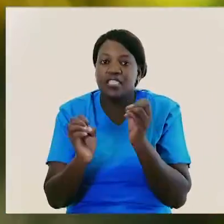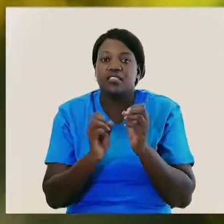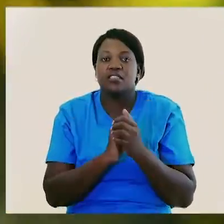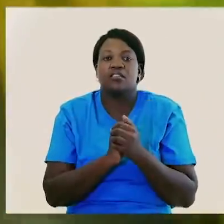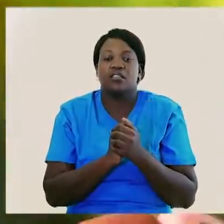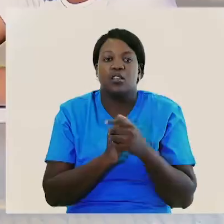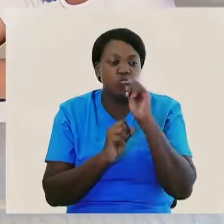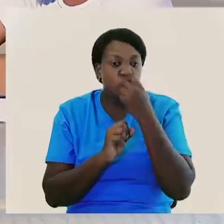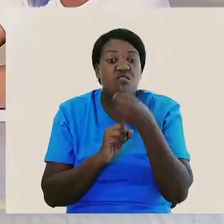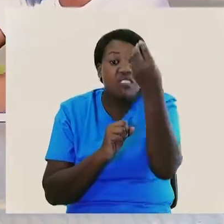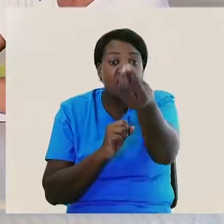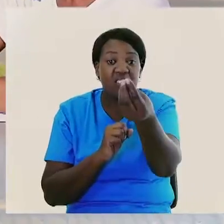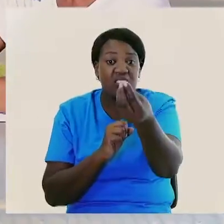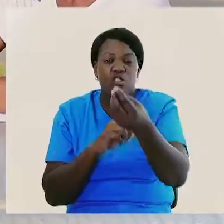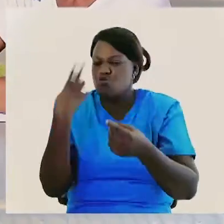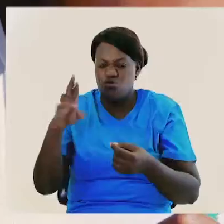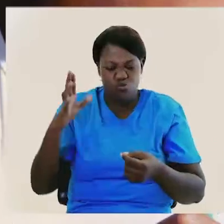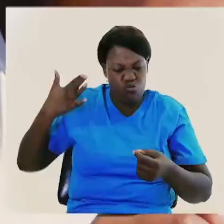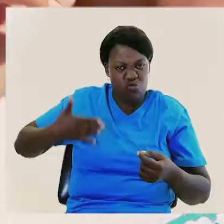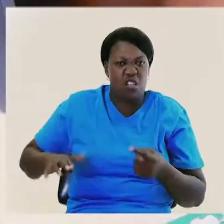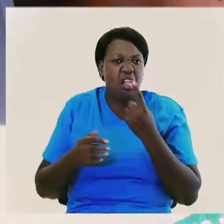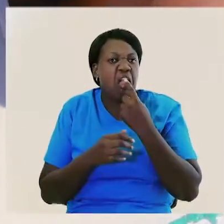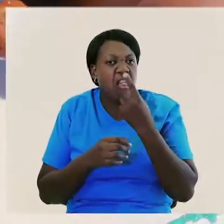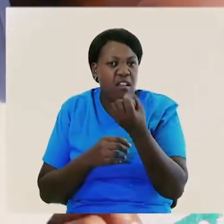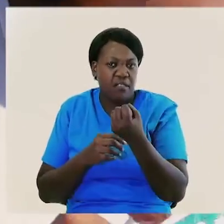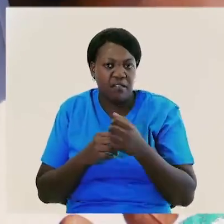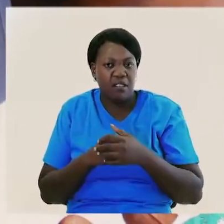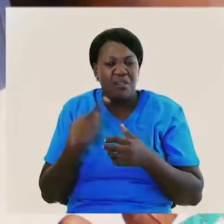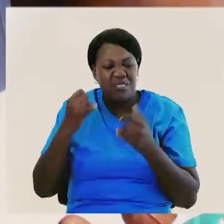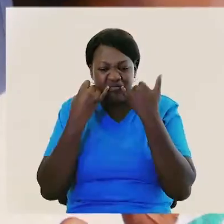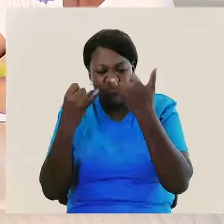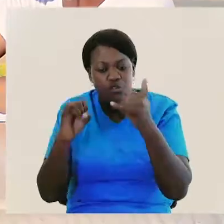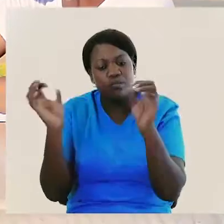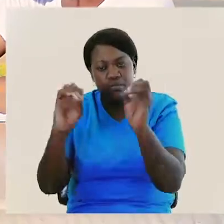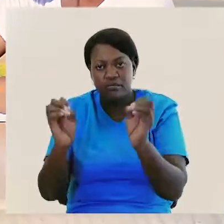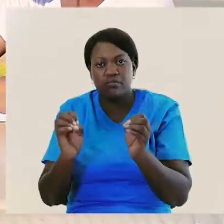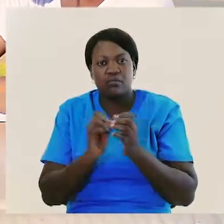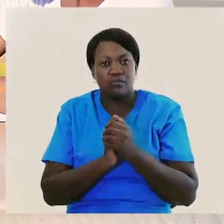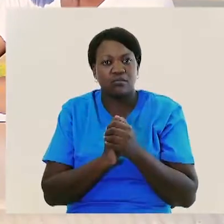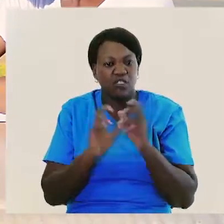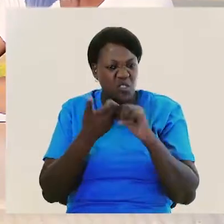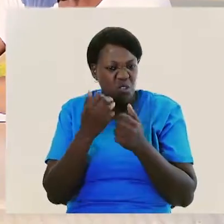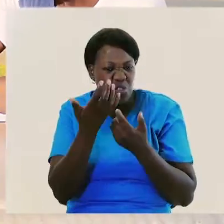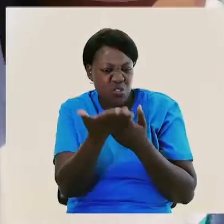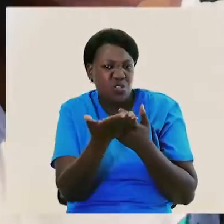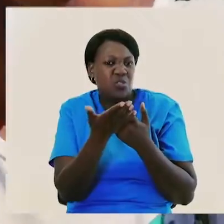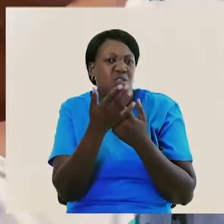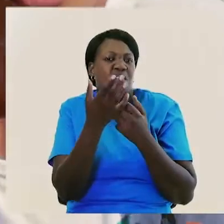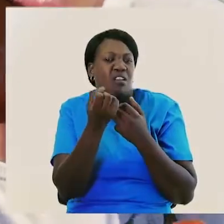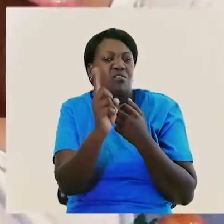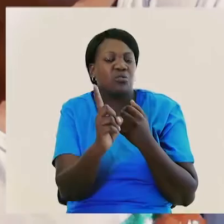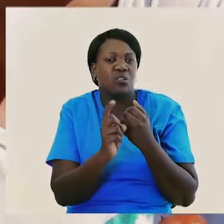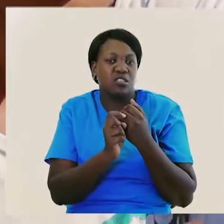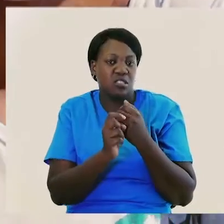this one from my mouth. No, I'm not gonna take that from your mouth. She already told you that she doesn't have. What's wrong with you guys? Why are you guys all acting up? Are you guys